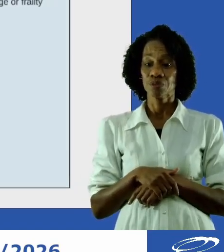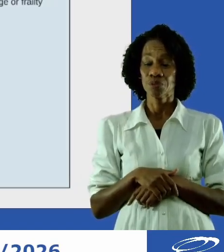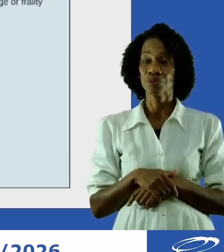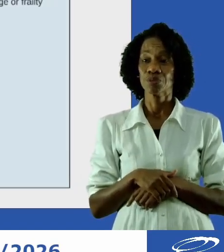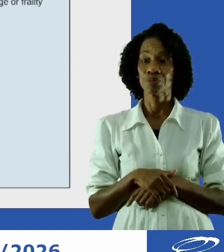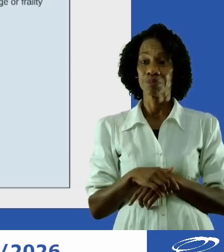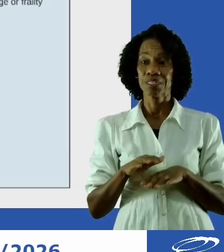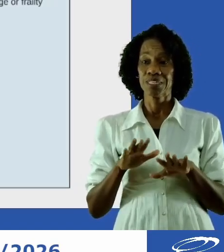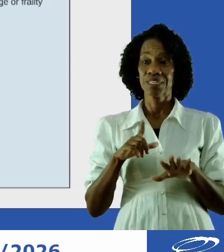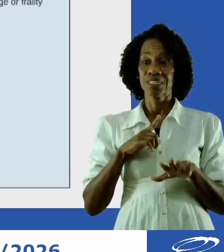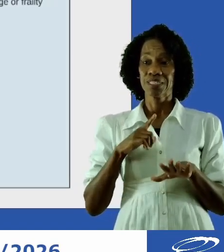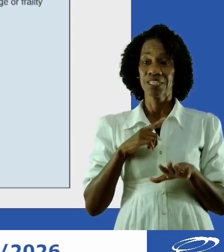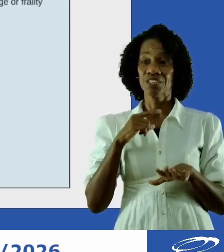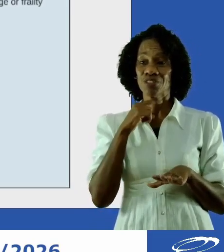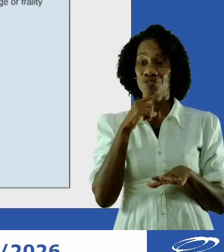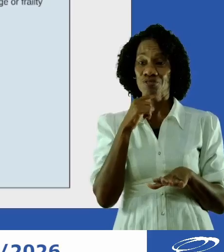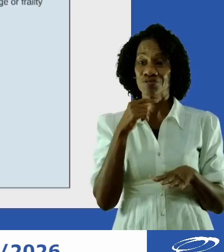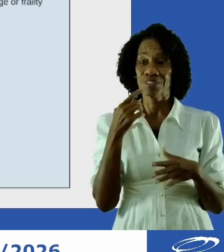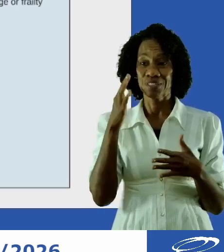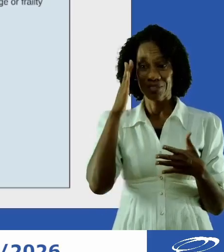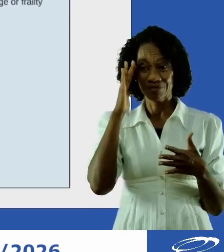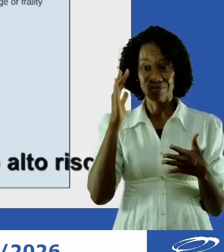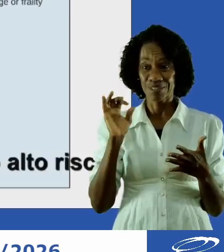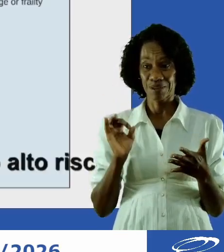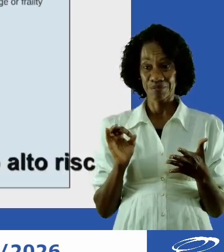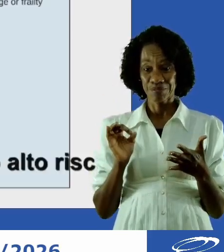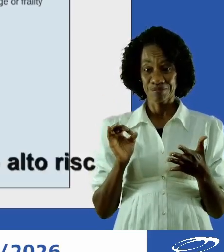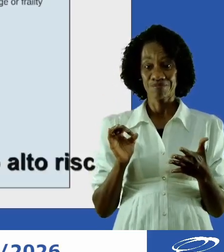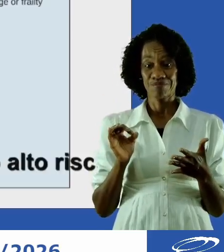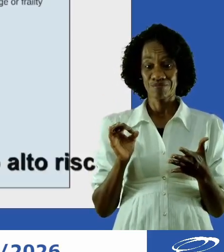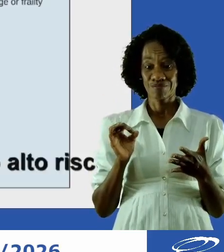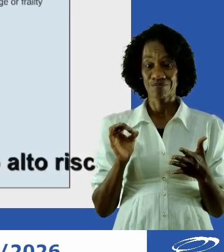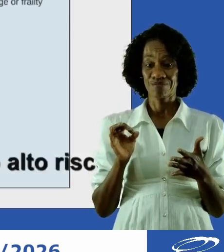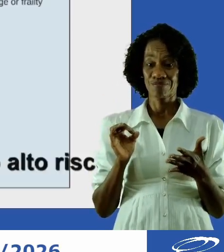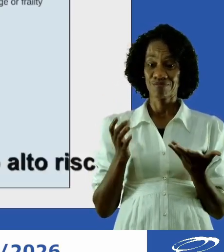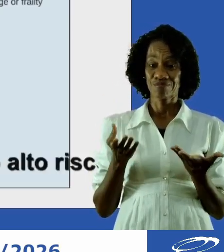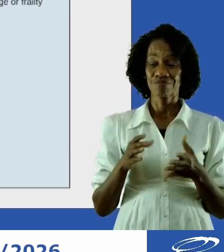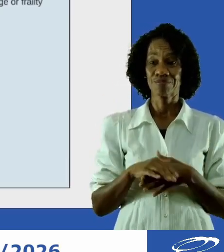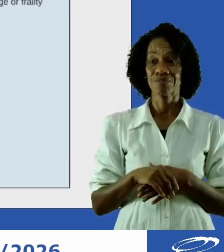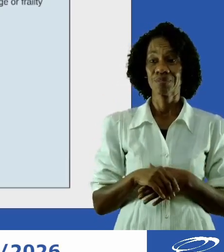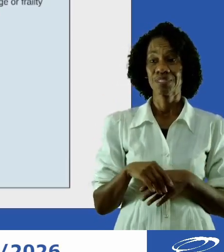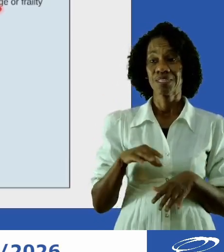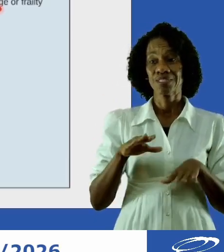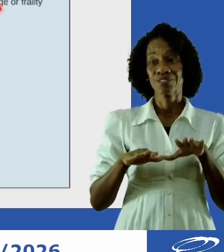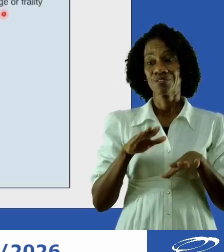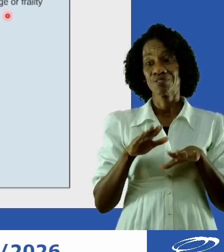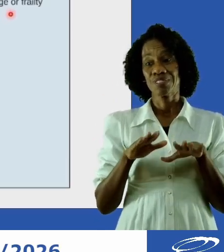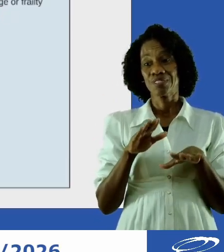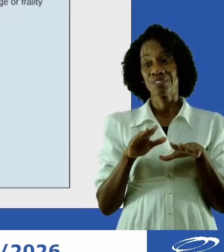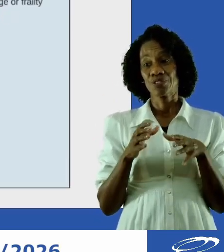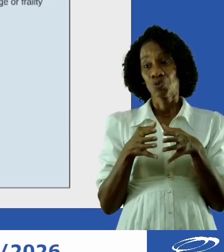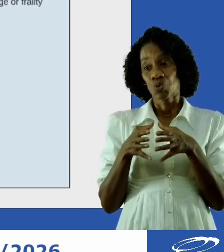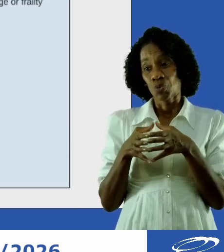where maybe the patient has is not included in the very high or high risk, but because of old